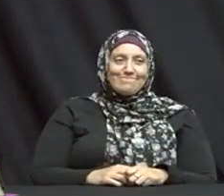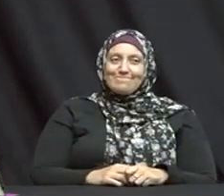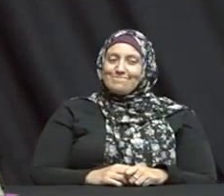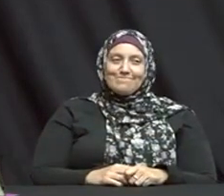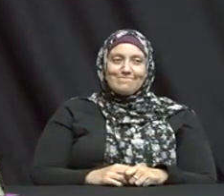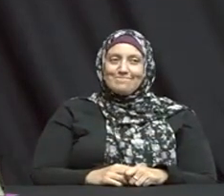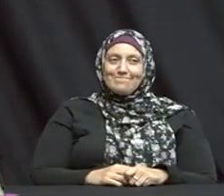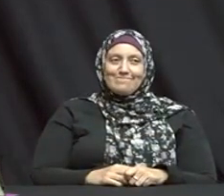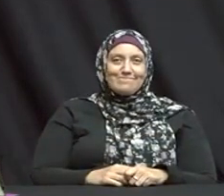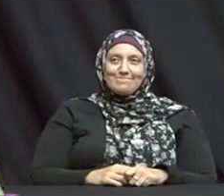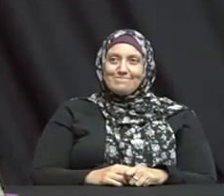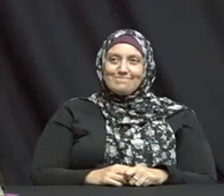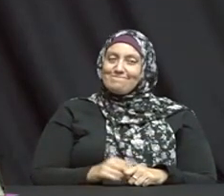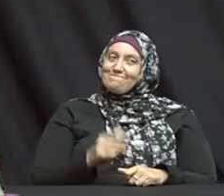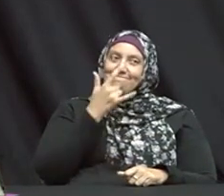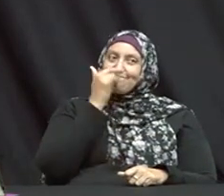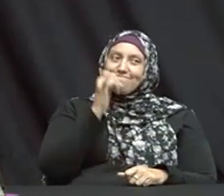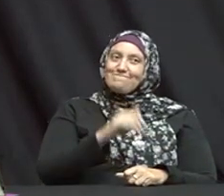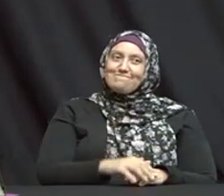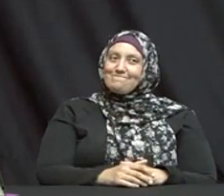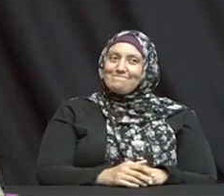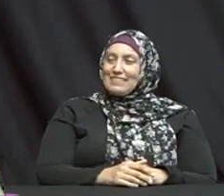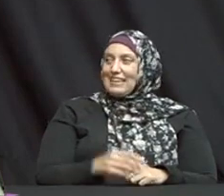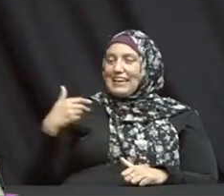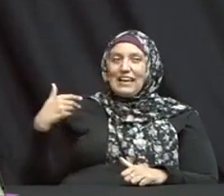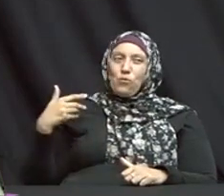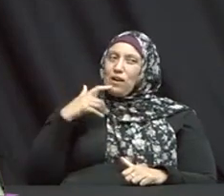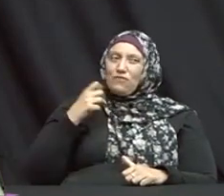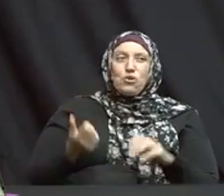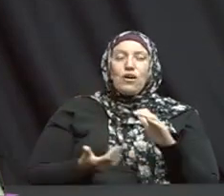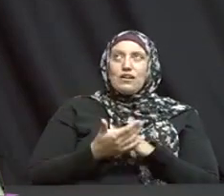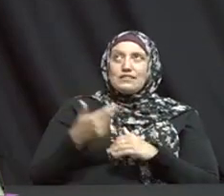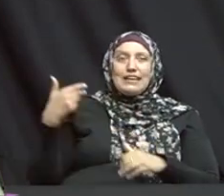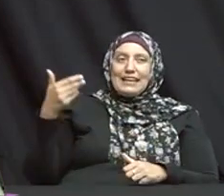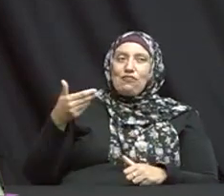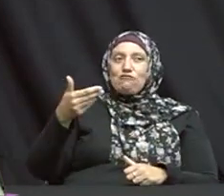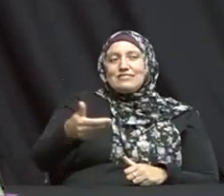Then in this case, it goes under the law of inheritance and will only.